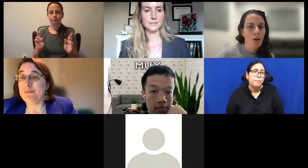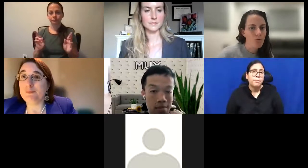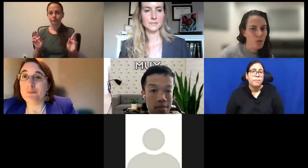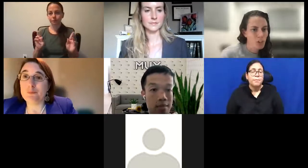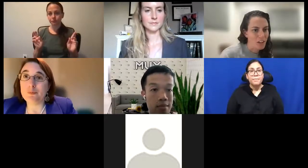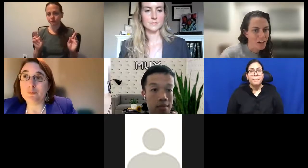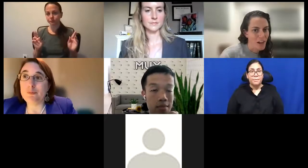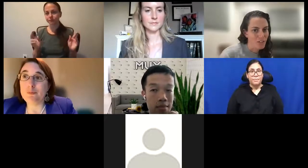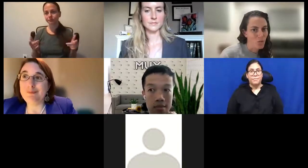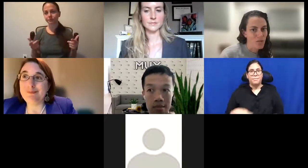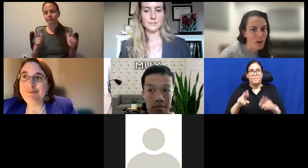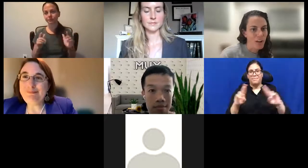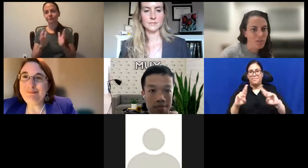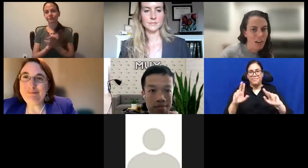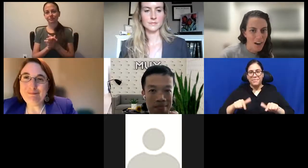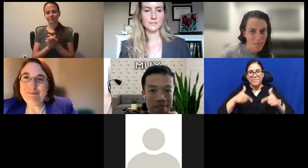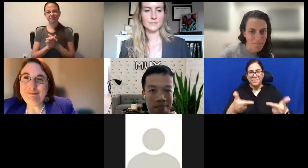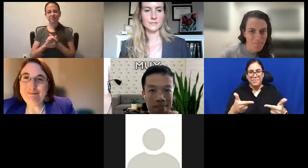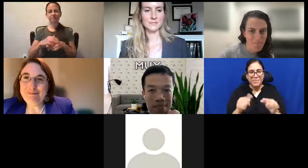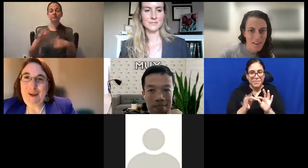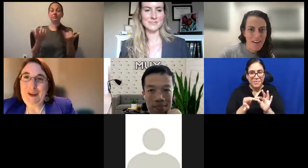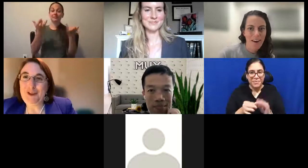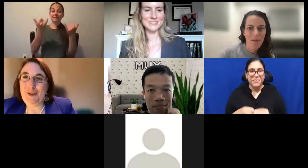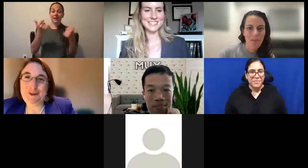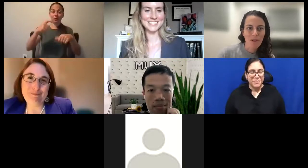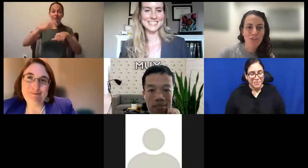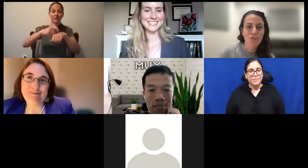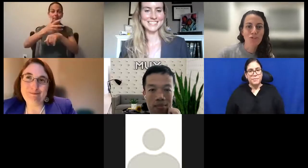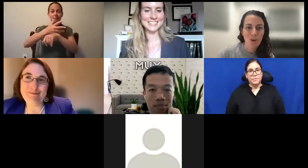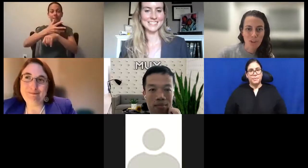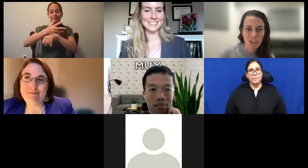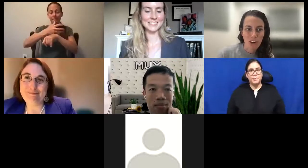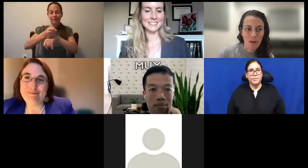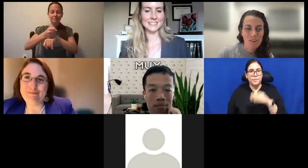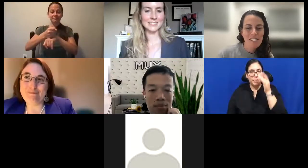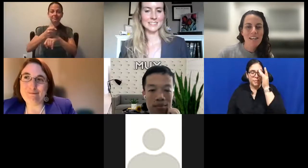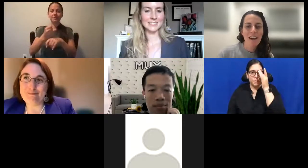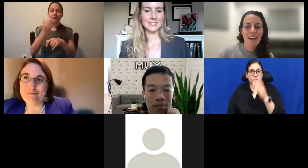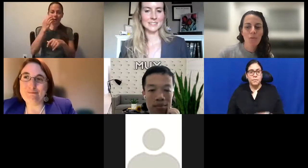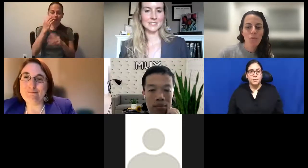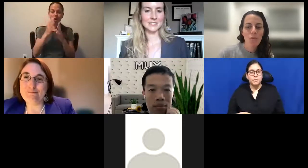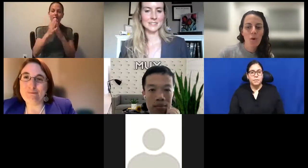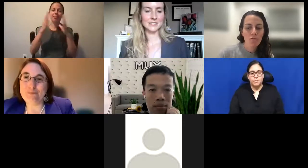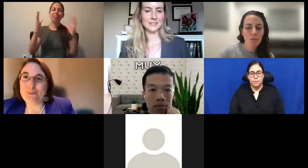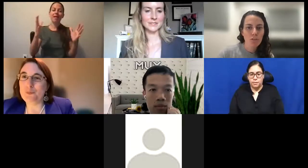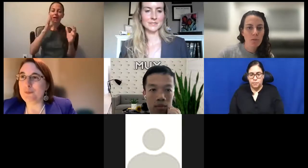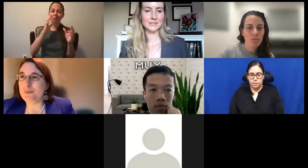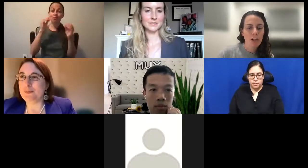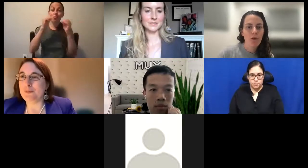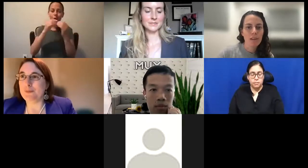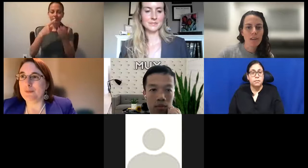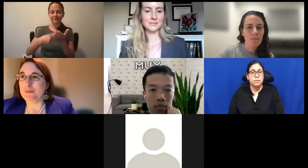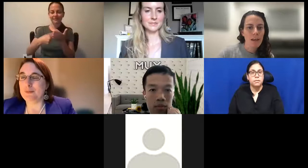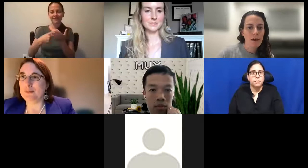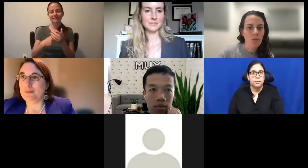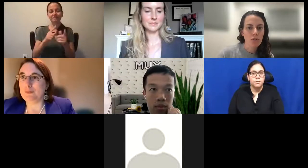So unfortunately, guys, we've run out of time. There's so much to talk about. I want folks to be able to follow